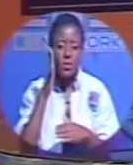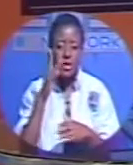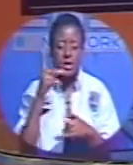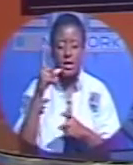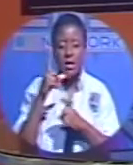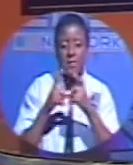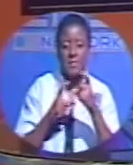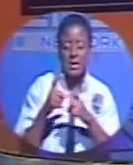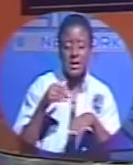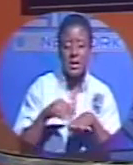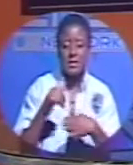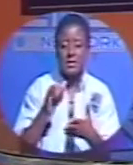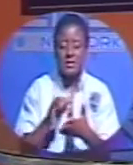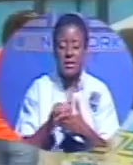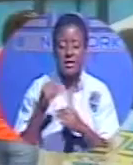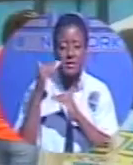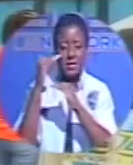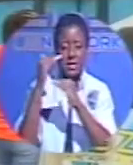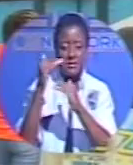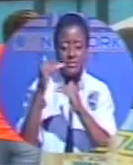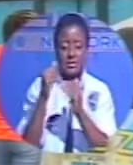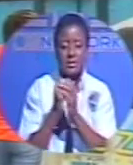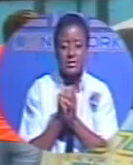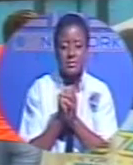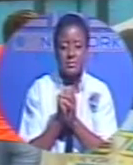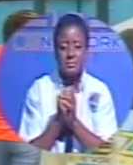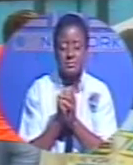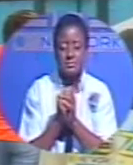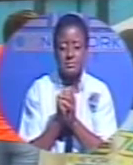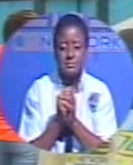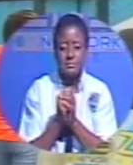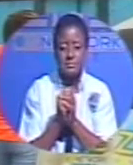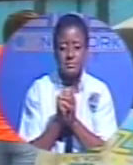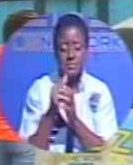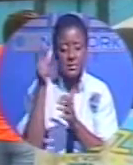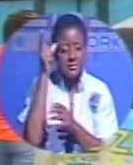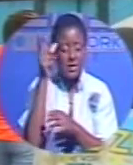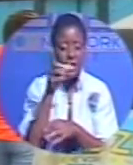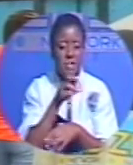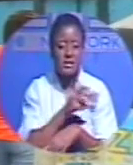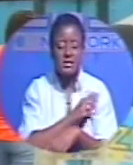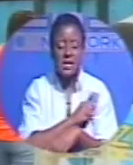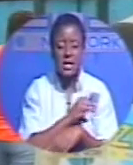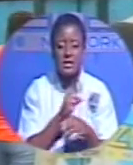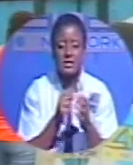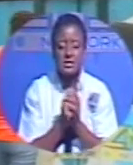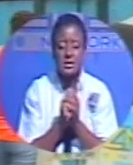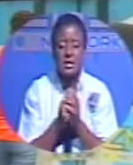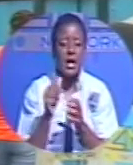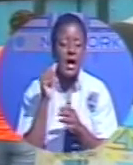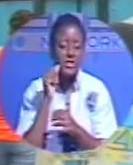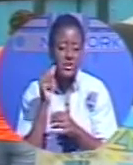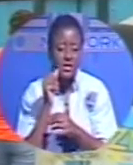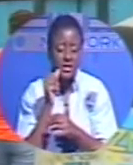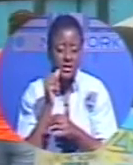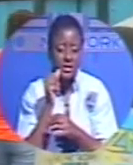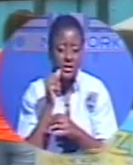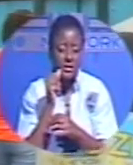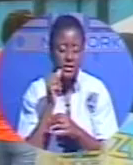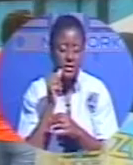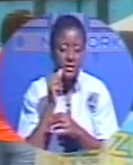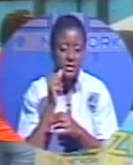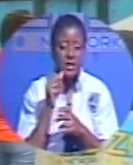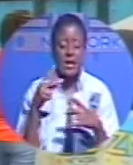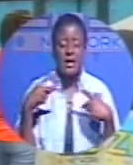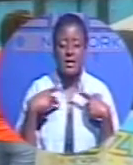them. We don't want to put undue pressure on them. They're still very, very young. Antonique, of course, setting a championship